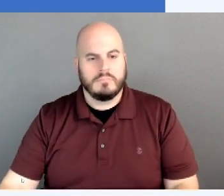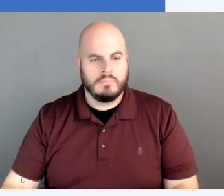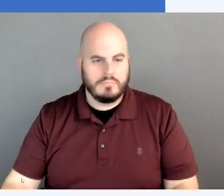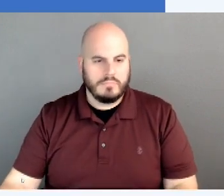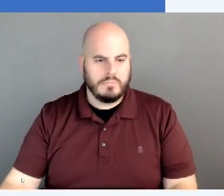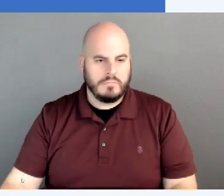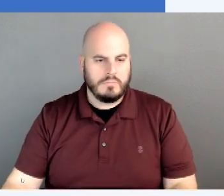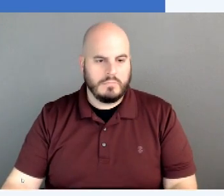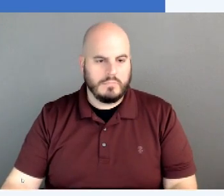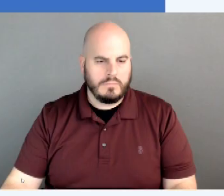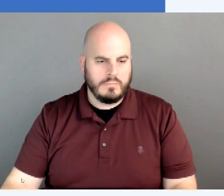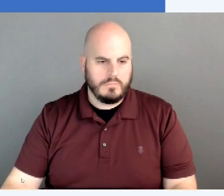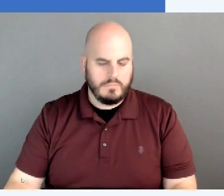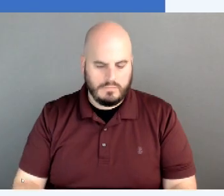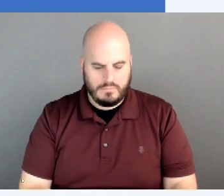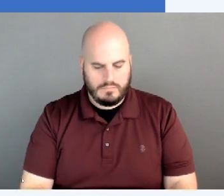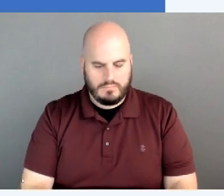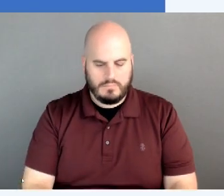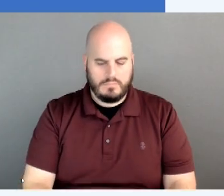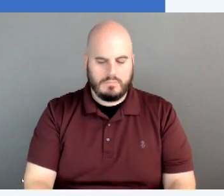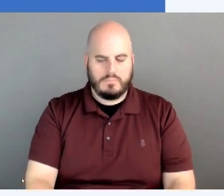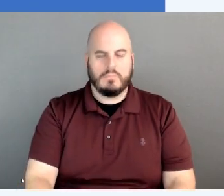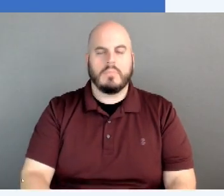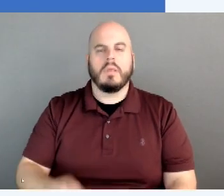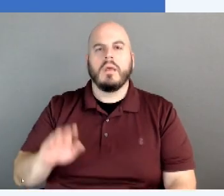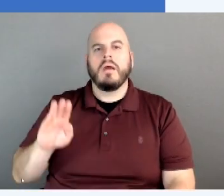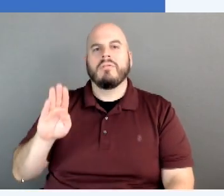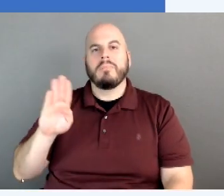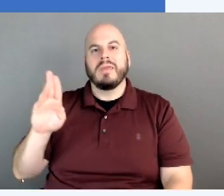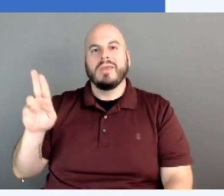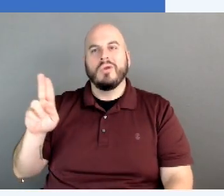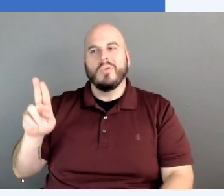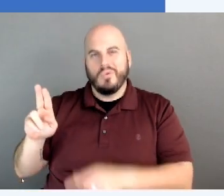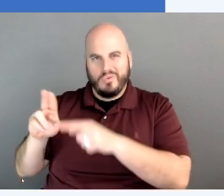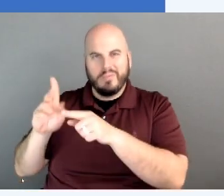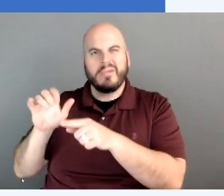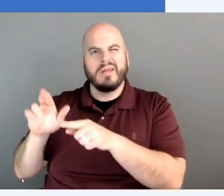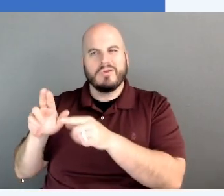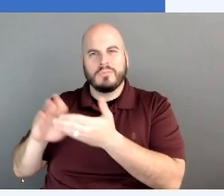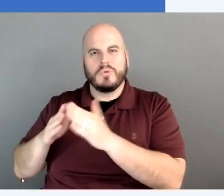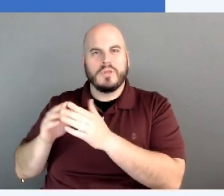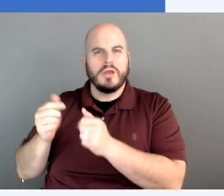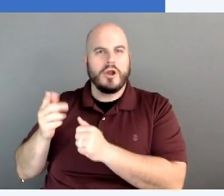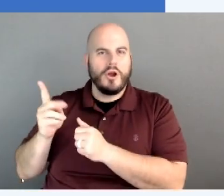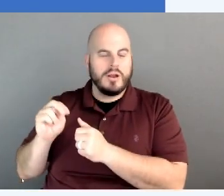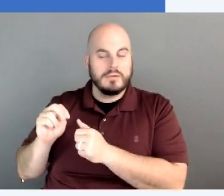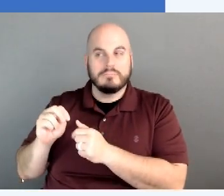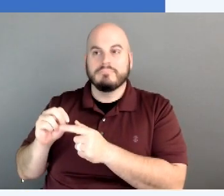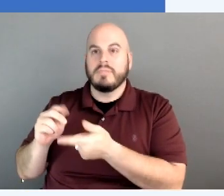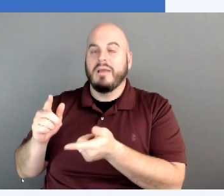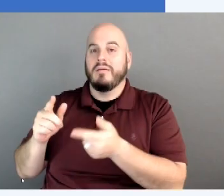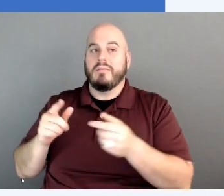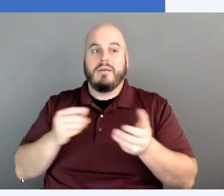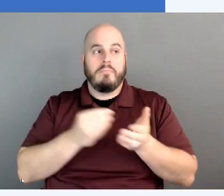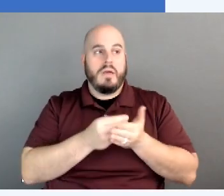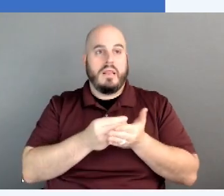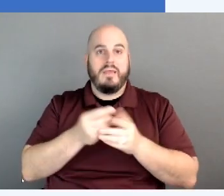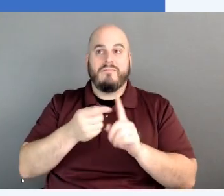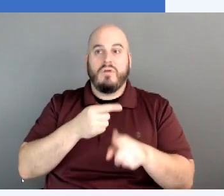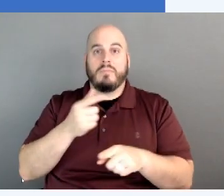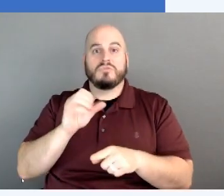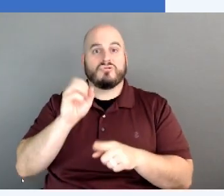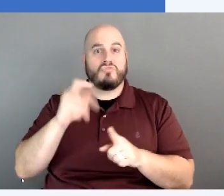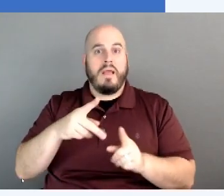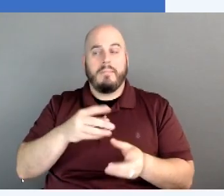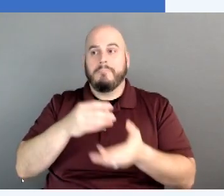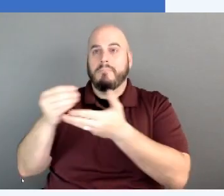hold on, it'll come back to me. They have their Baylor Community Garden, which they were able to revive with the funds from SCRAP. And that's been a really robust compost